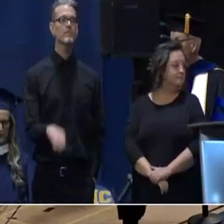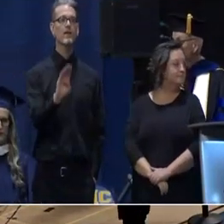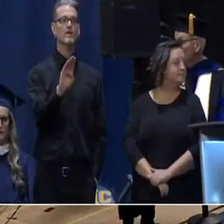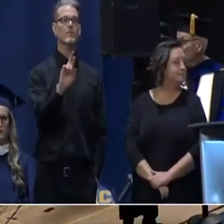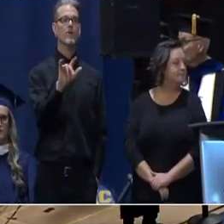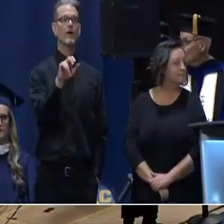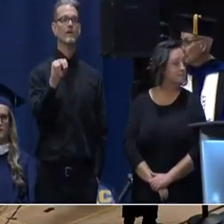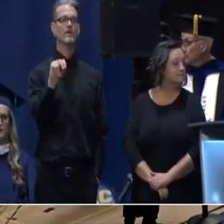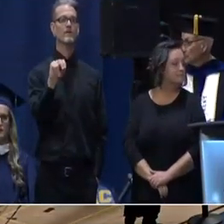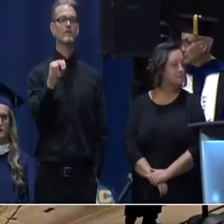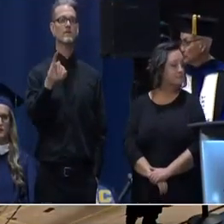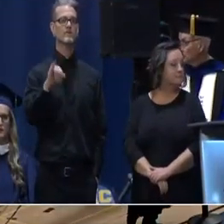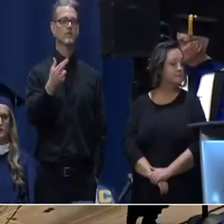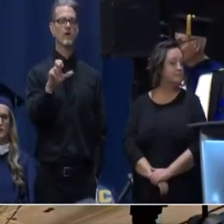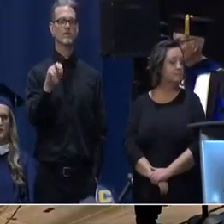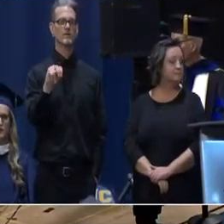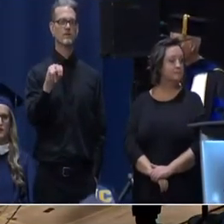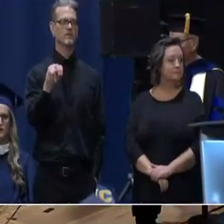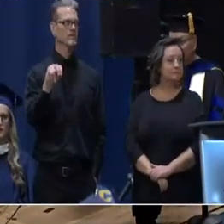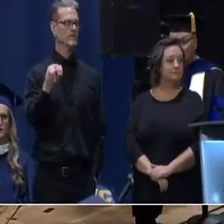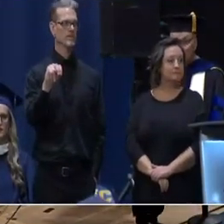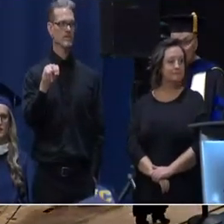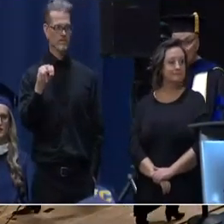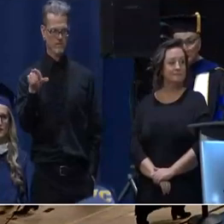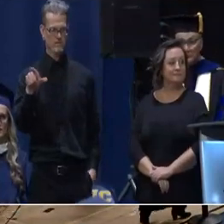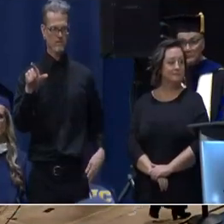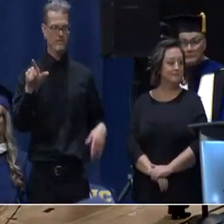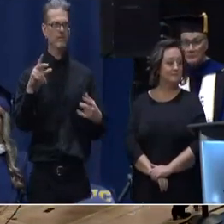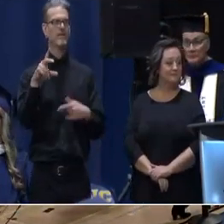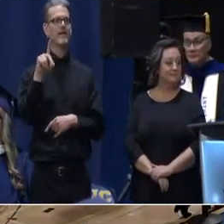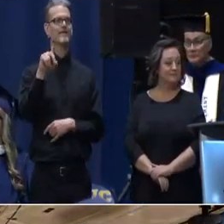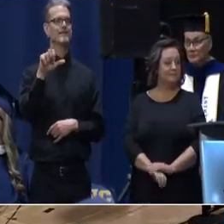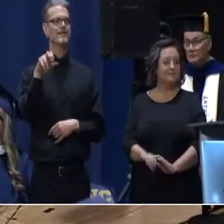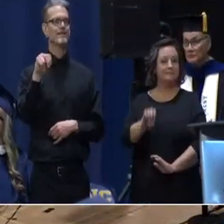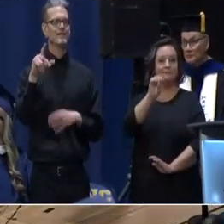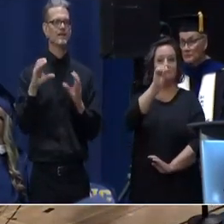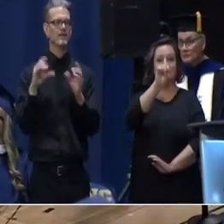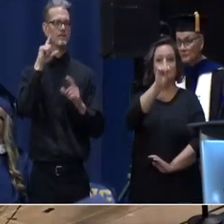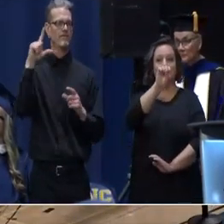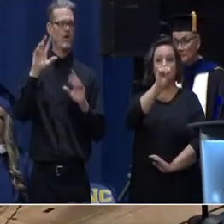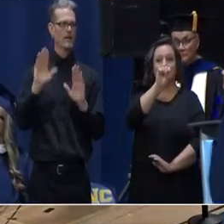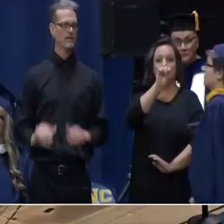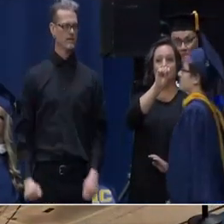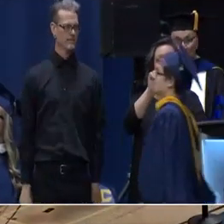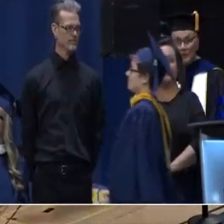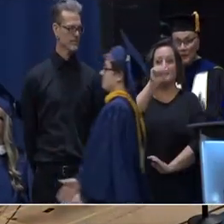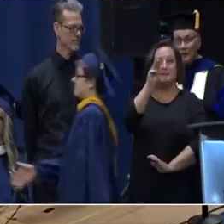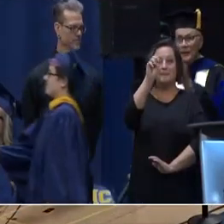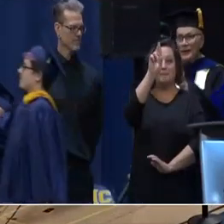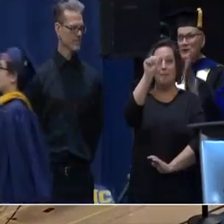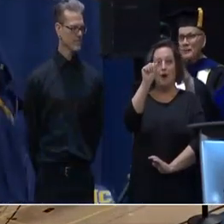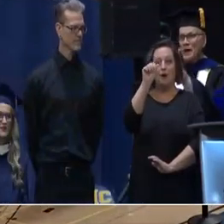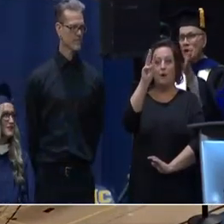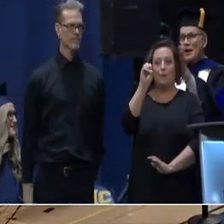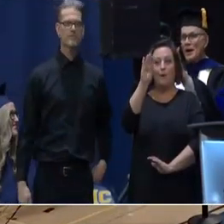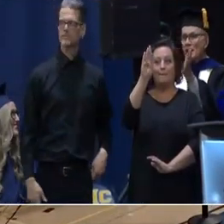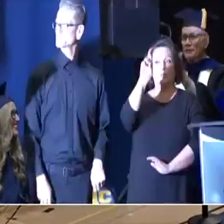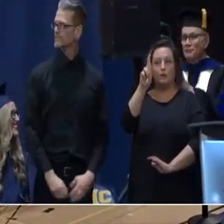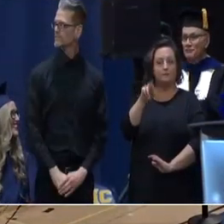Brian Johnson, Dean Citation for Excellence. Samara Weber.